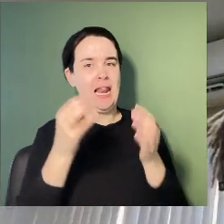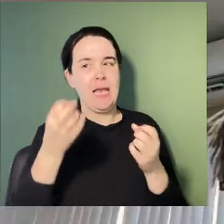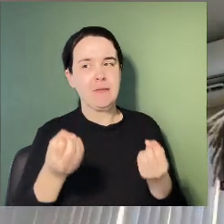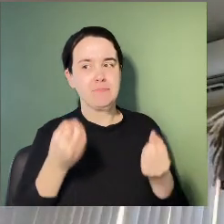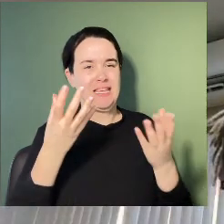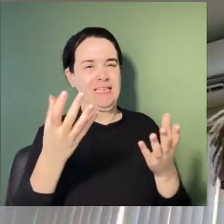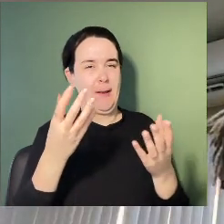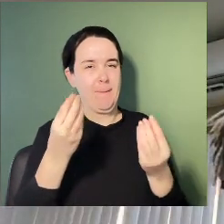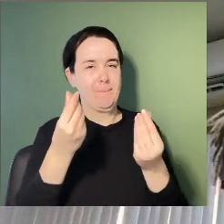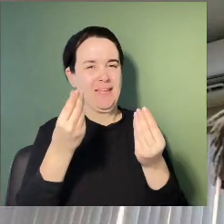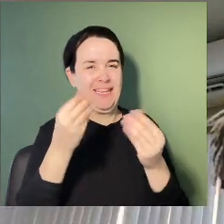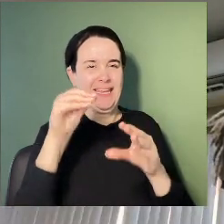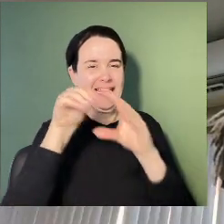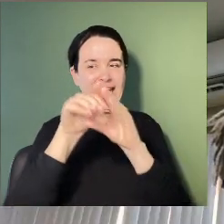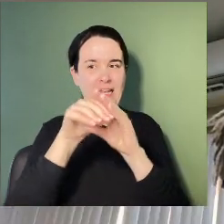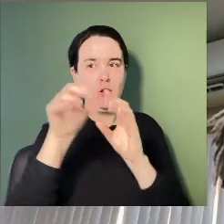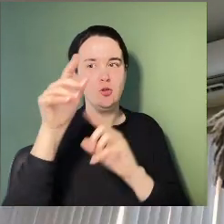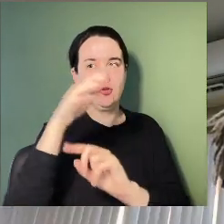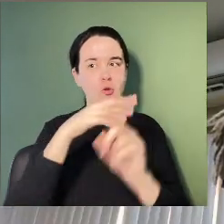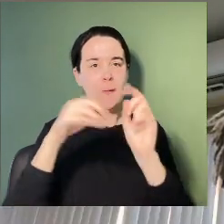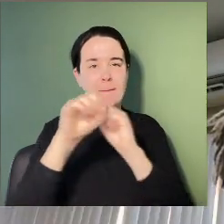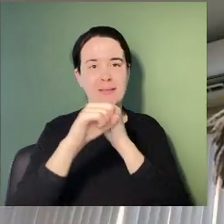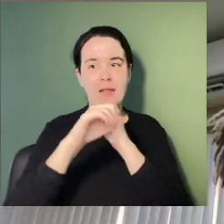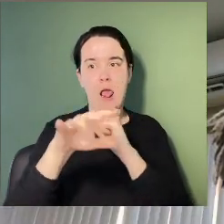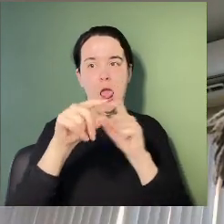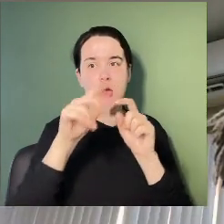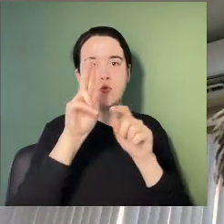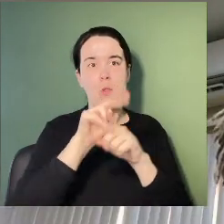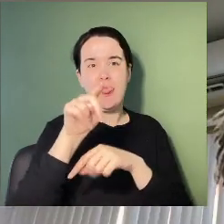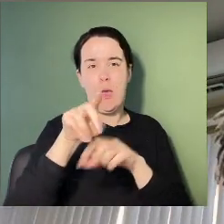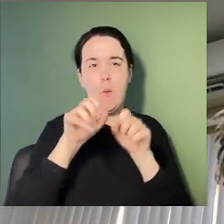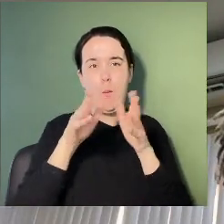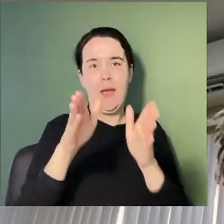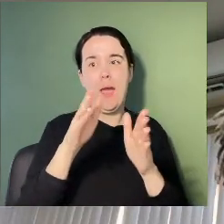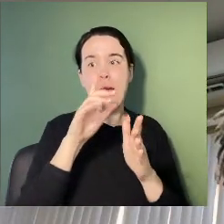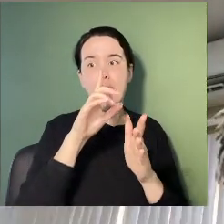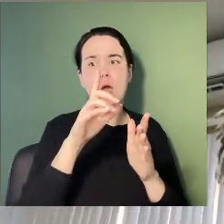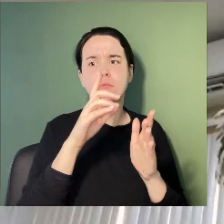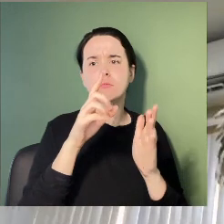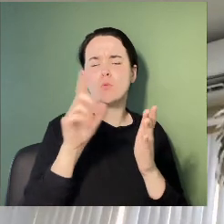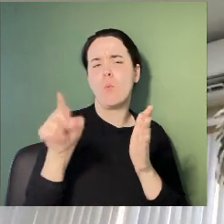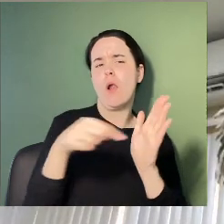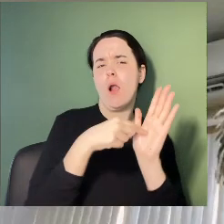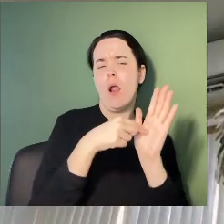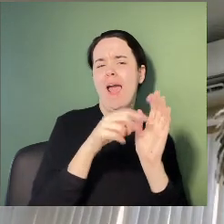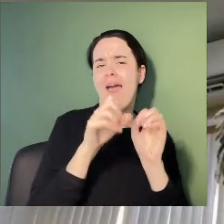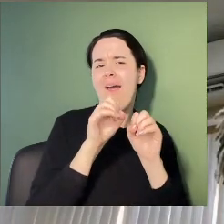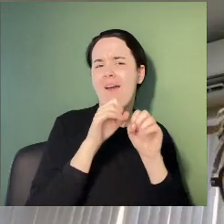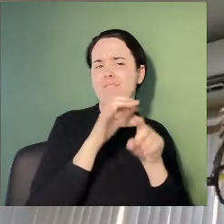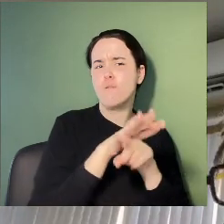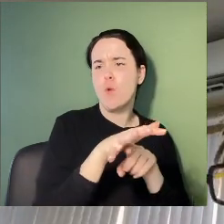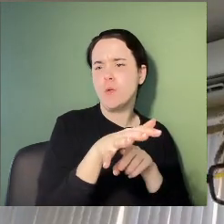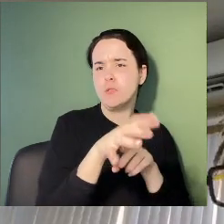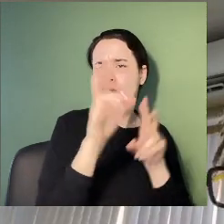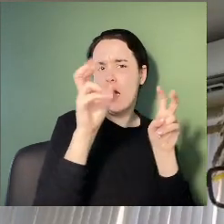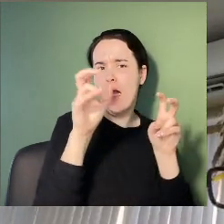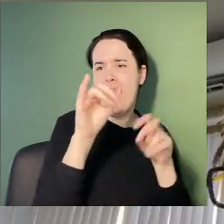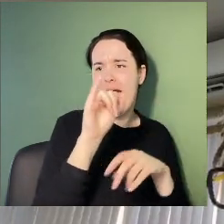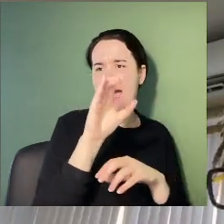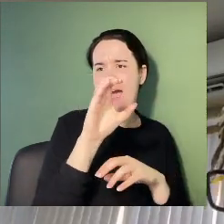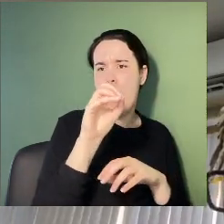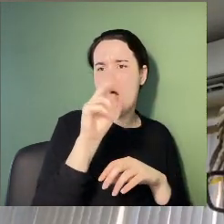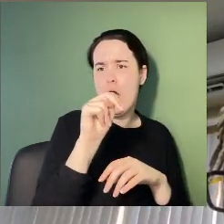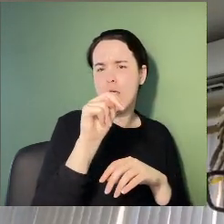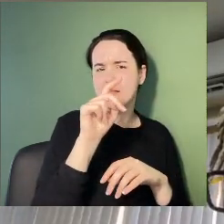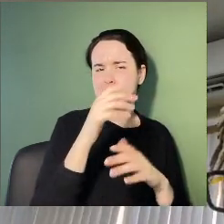is, in the spirit of sort of like influencer networks, do you think the concern is more